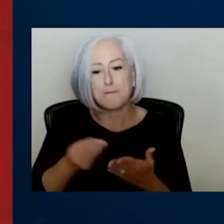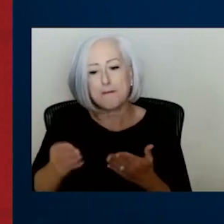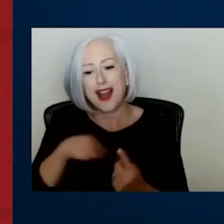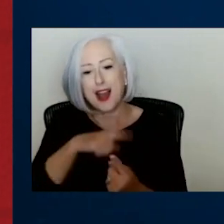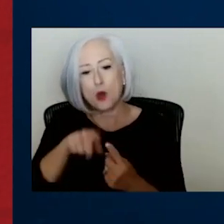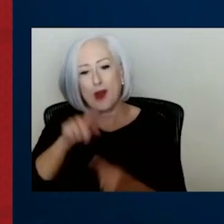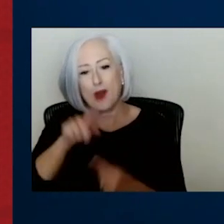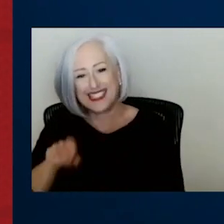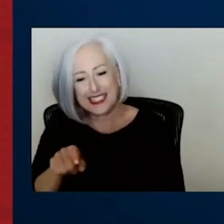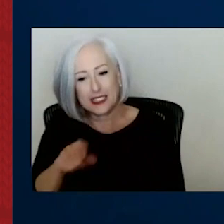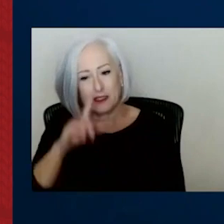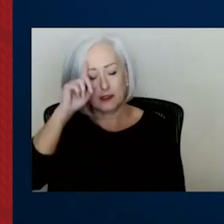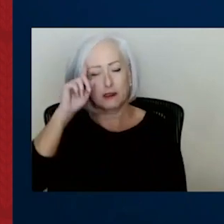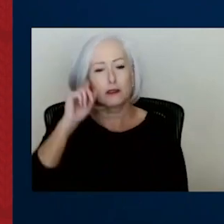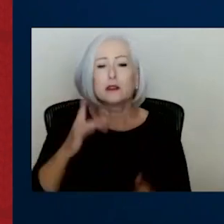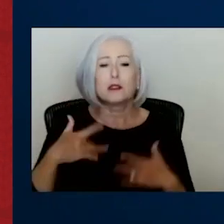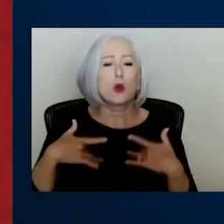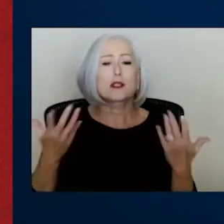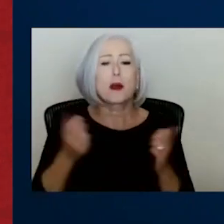Where are we with that right now?